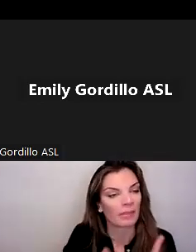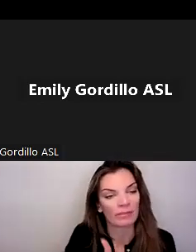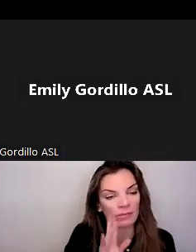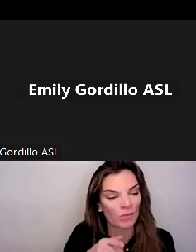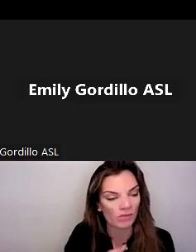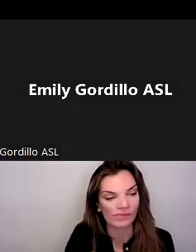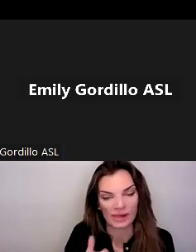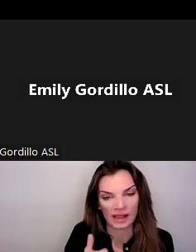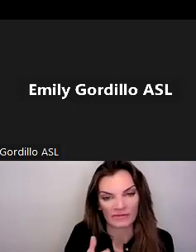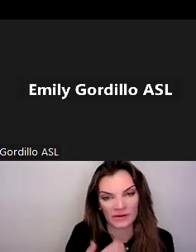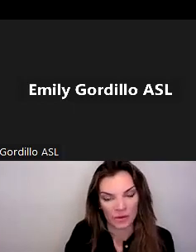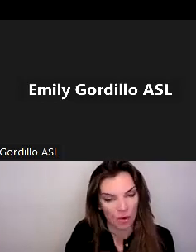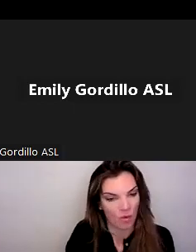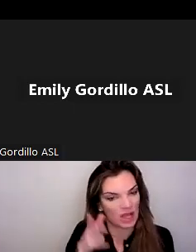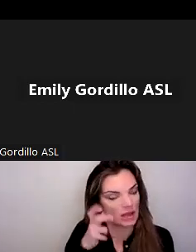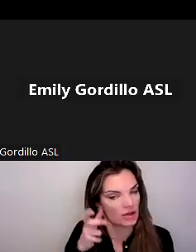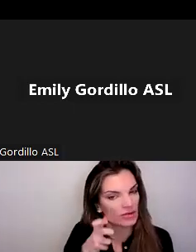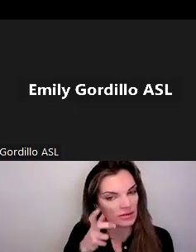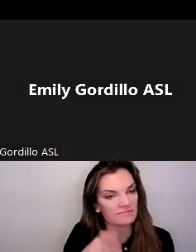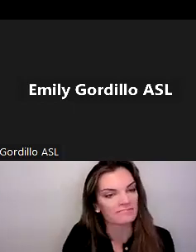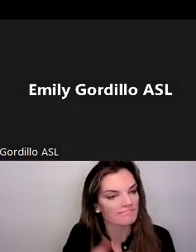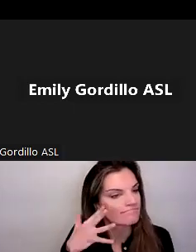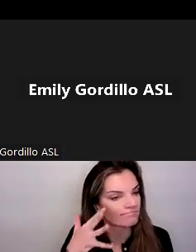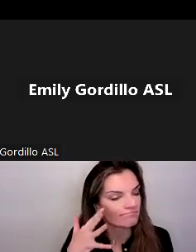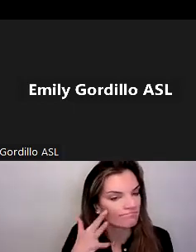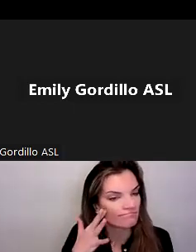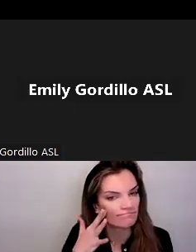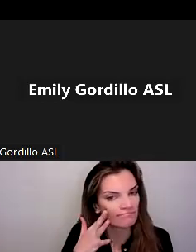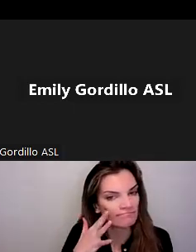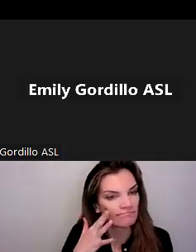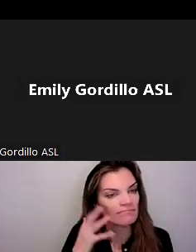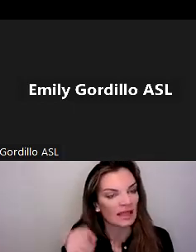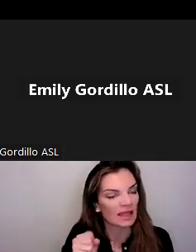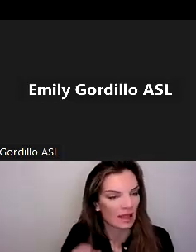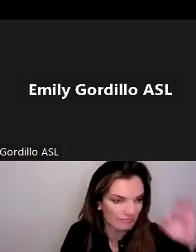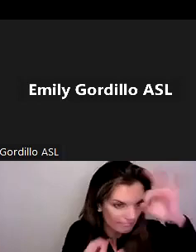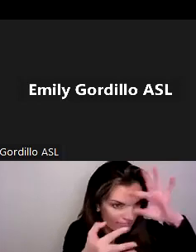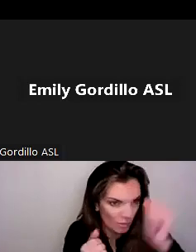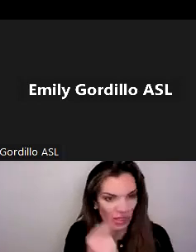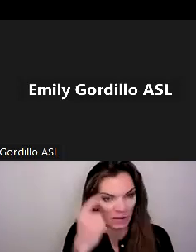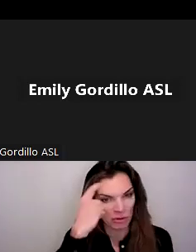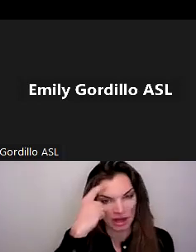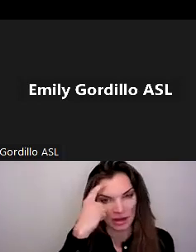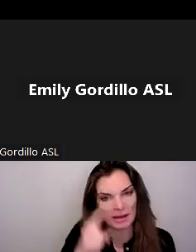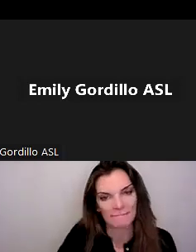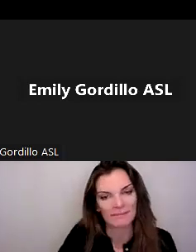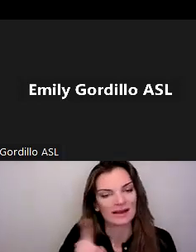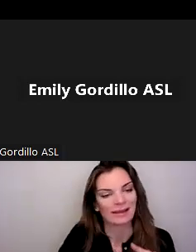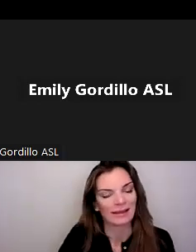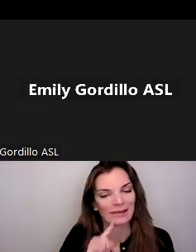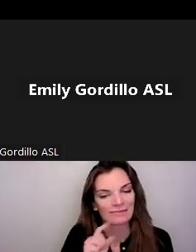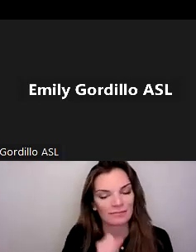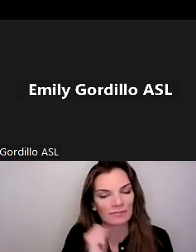have normal hearing, meaning that the sound is able to reach the brain, but it can't be